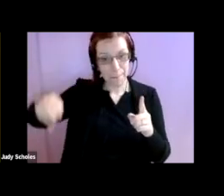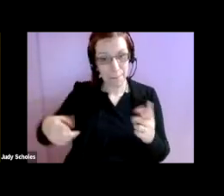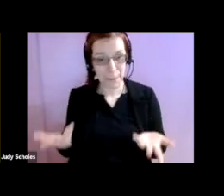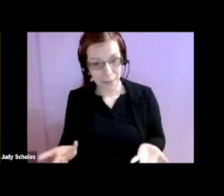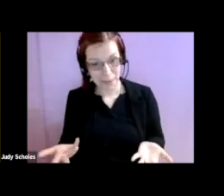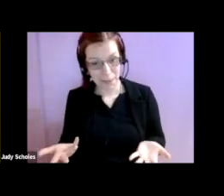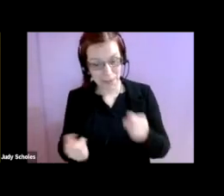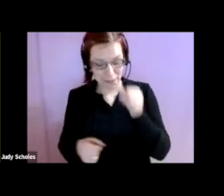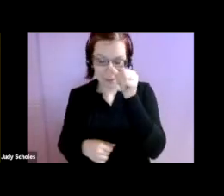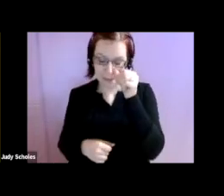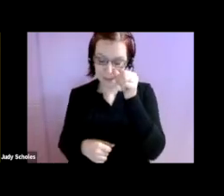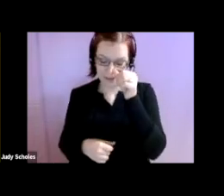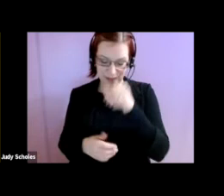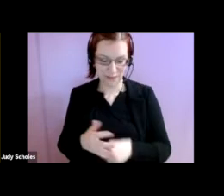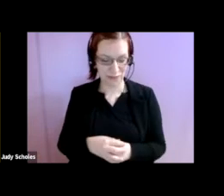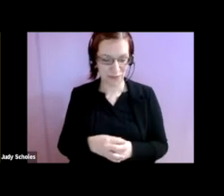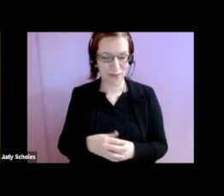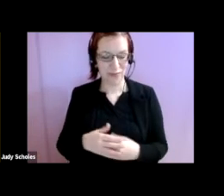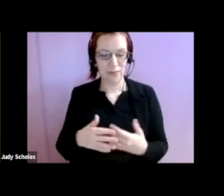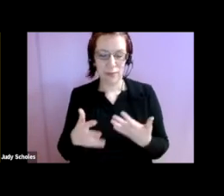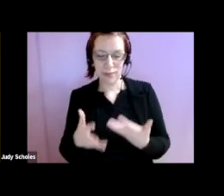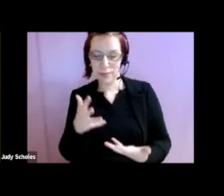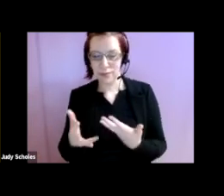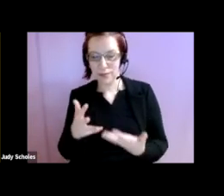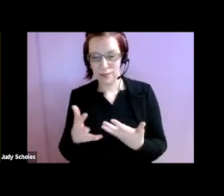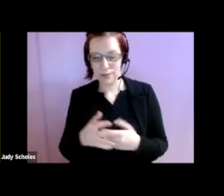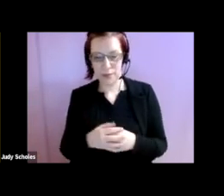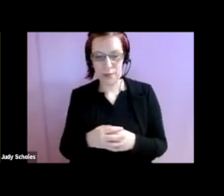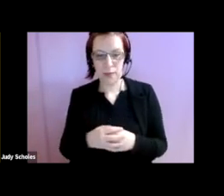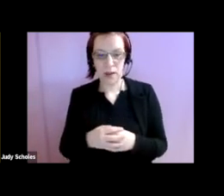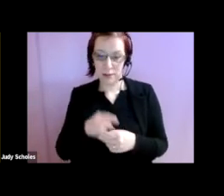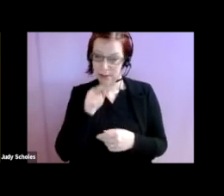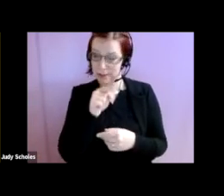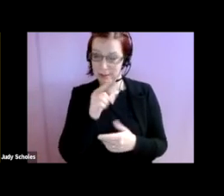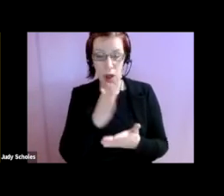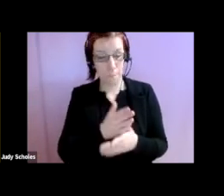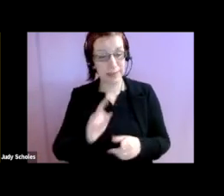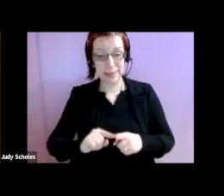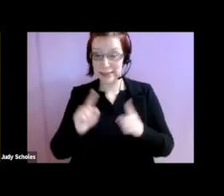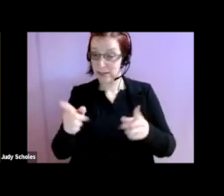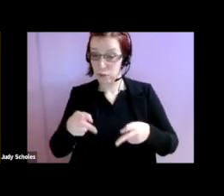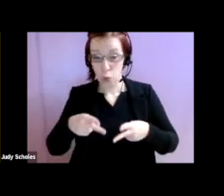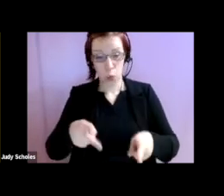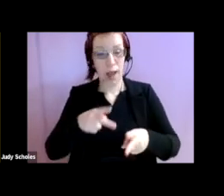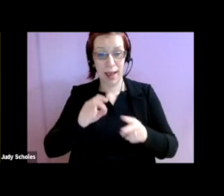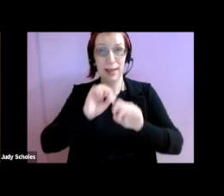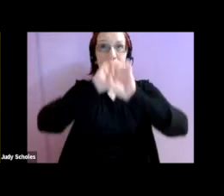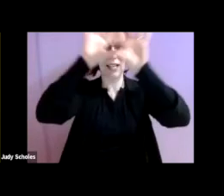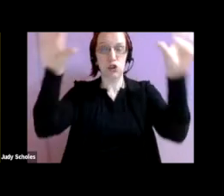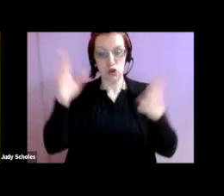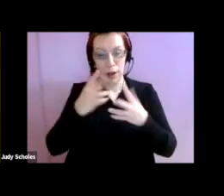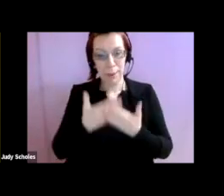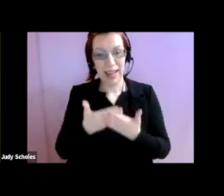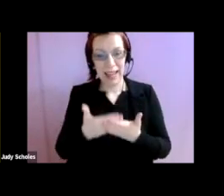To give you a little bit more of a feel, this is a very different way of doing astronomy. These were black holes. They produced